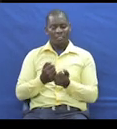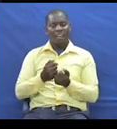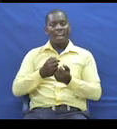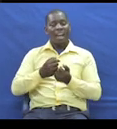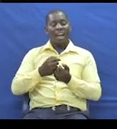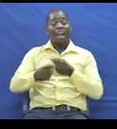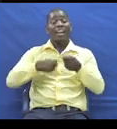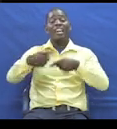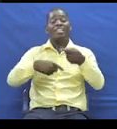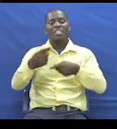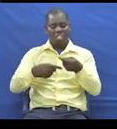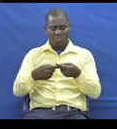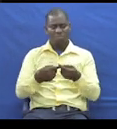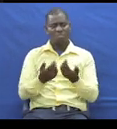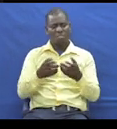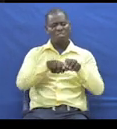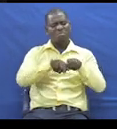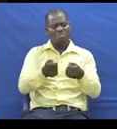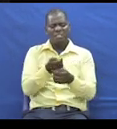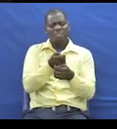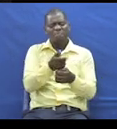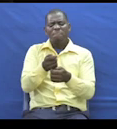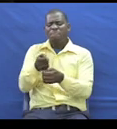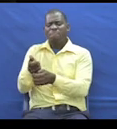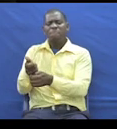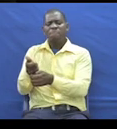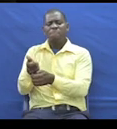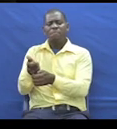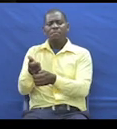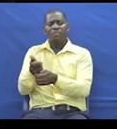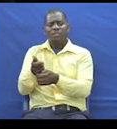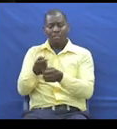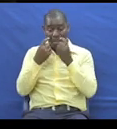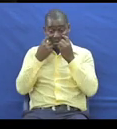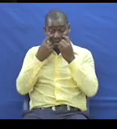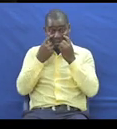continue to break it into smaller pieces as you see here.